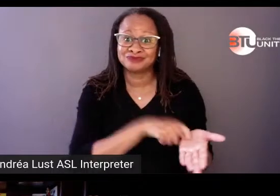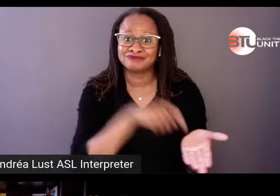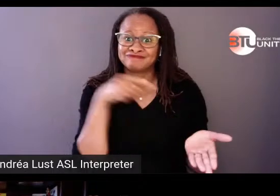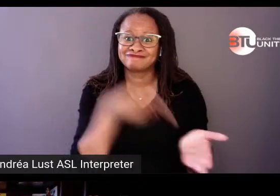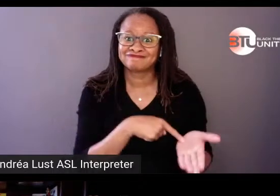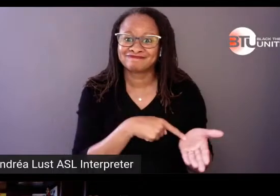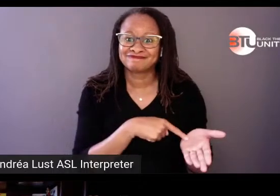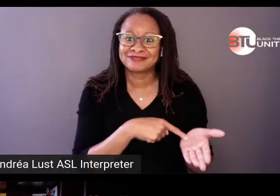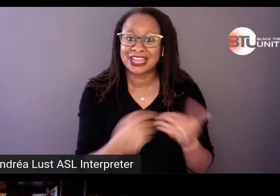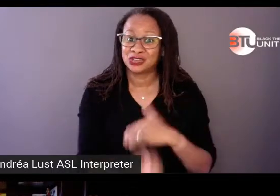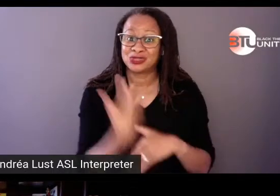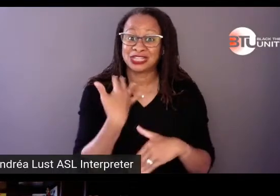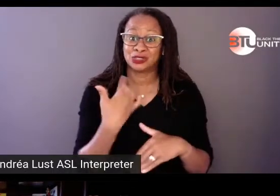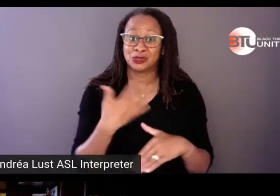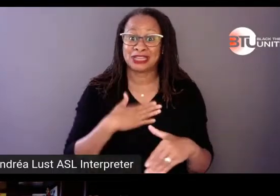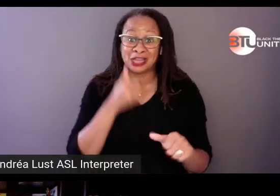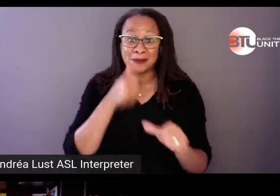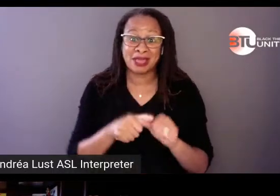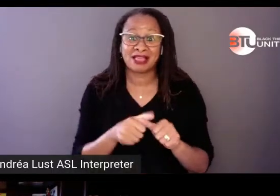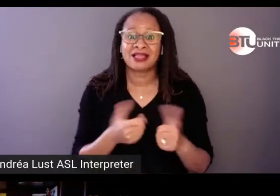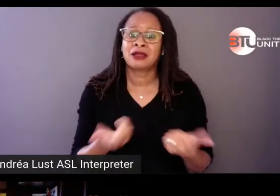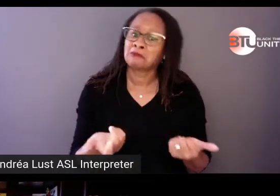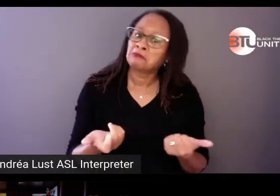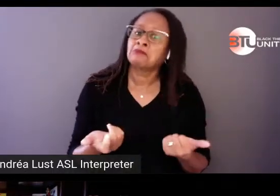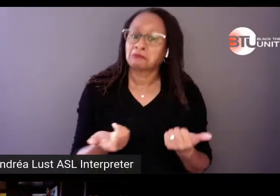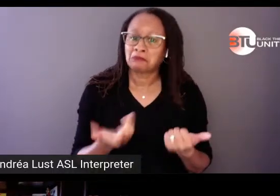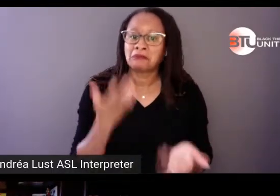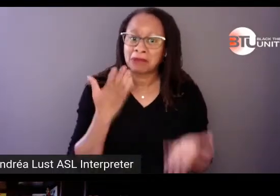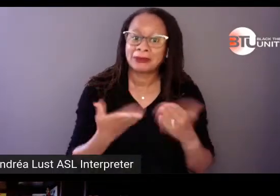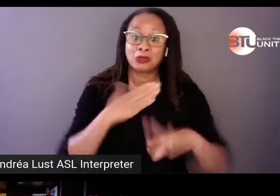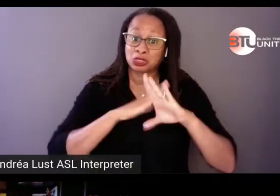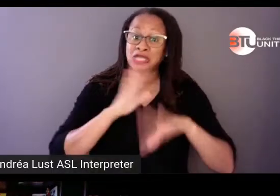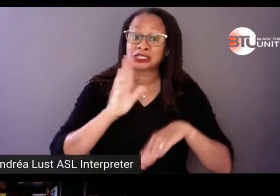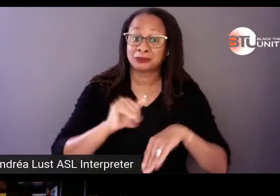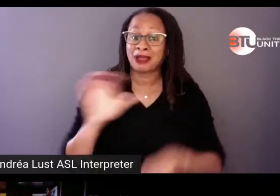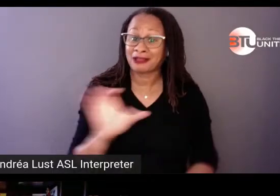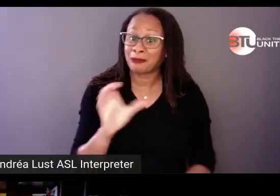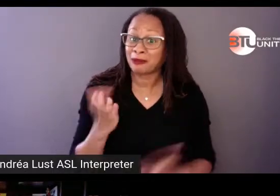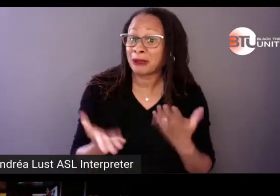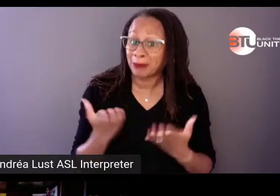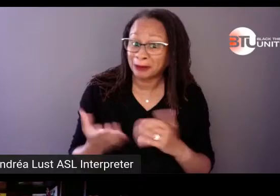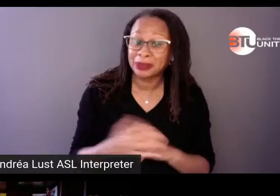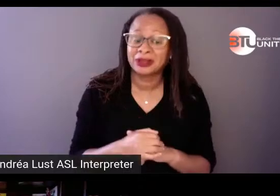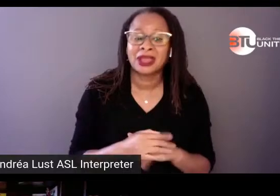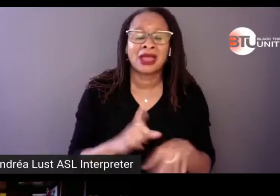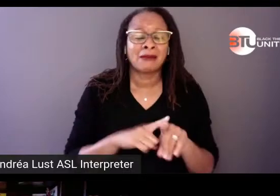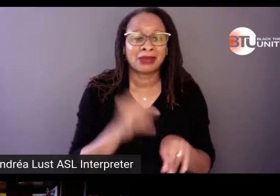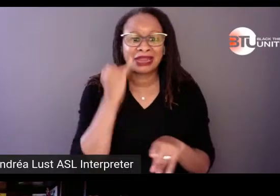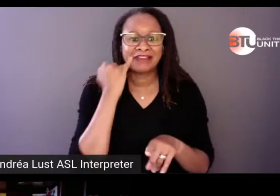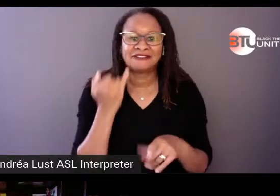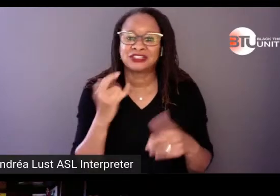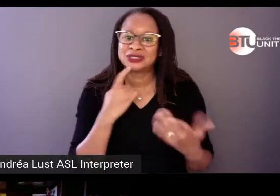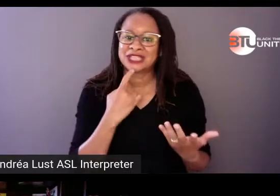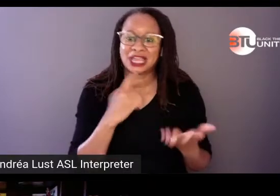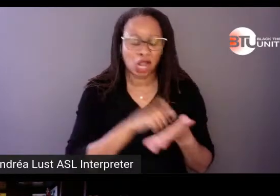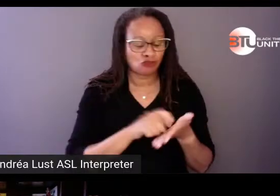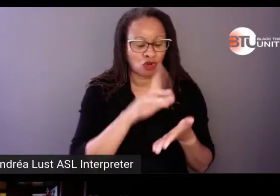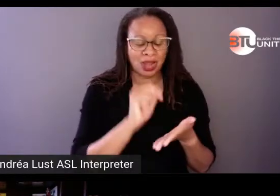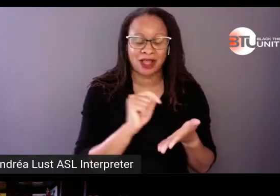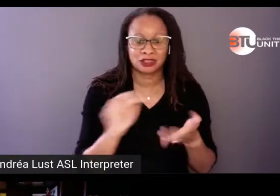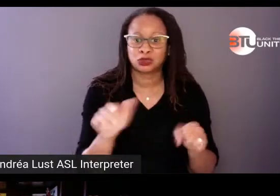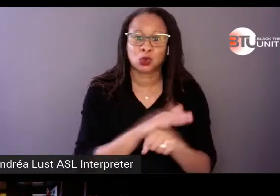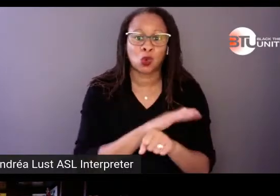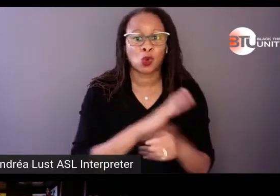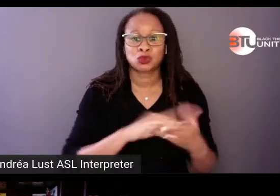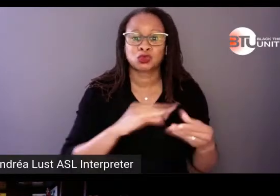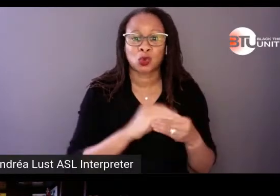that you can send to yourself, then you might have something protected by copyright. But if you were just said, hey, I wrote out this whole